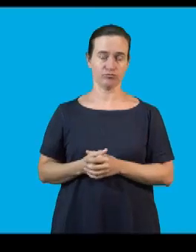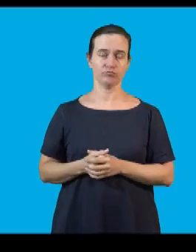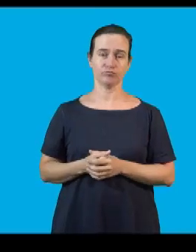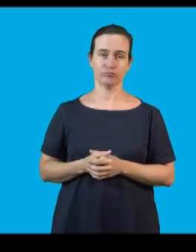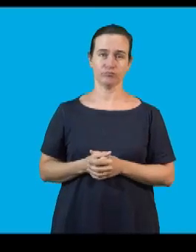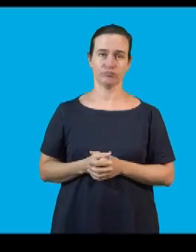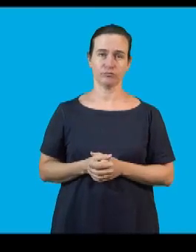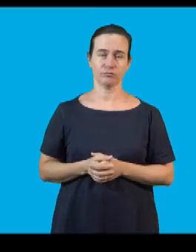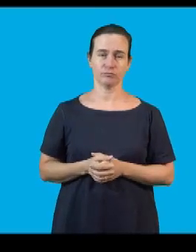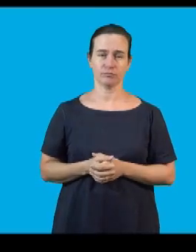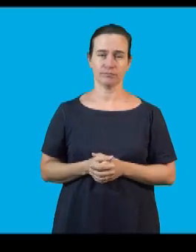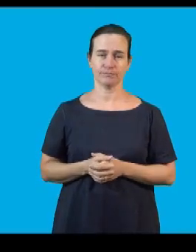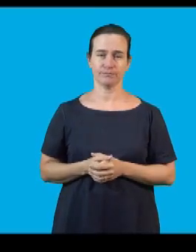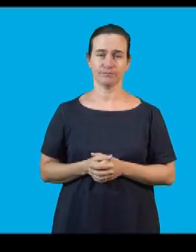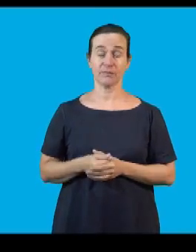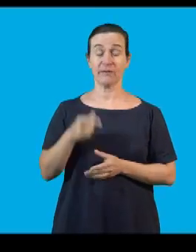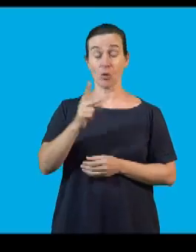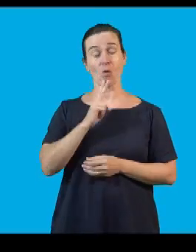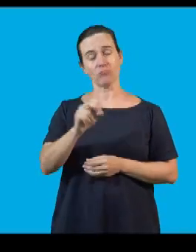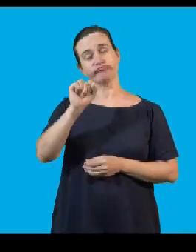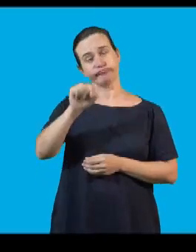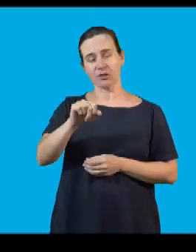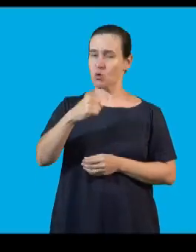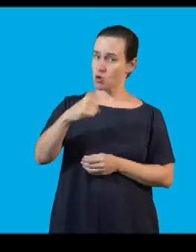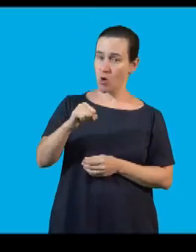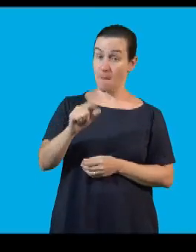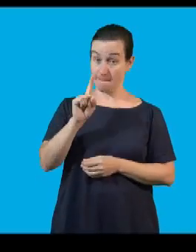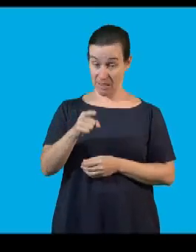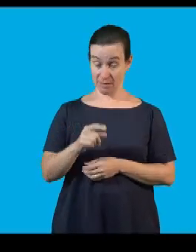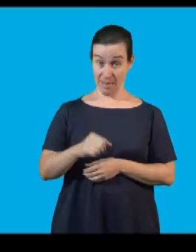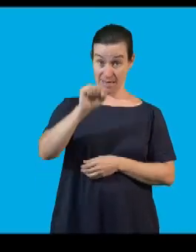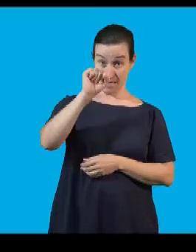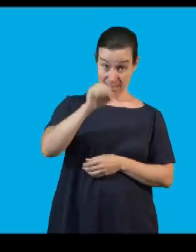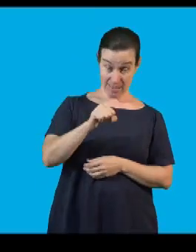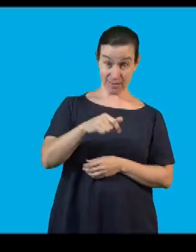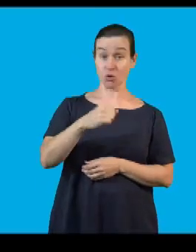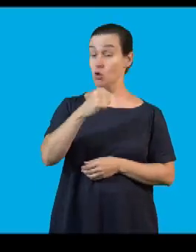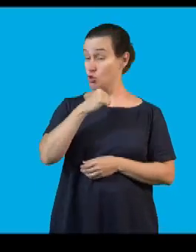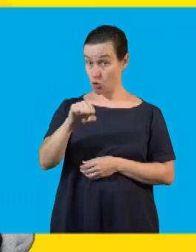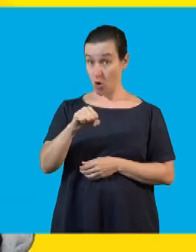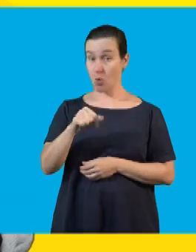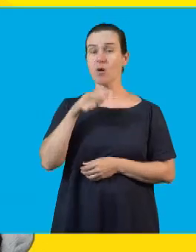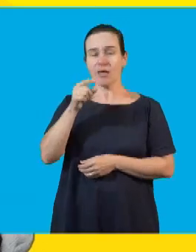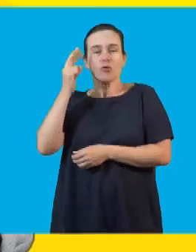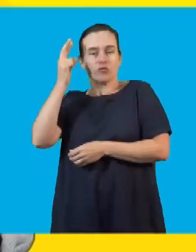okay? Now, remember, learners, when you're answering yes or no, you have to write your yes or no as well as a reason